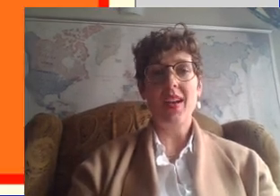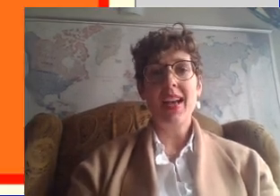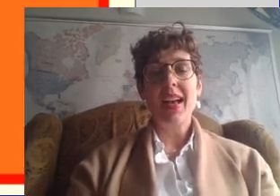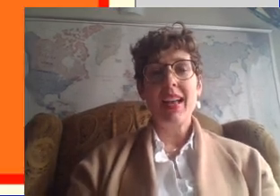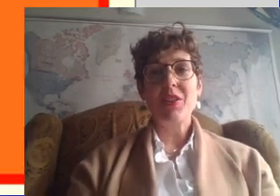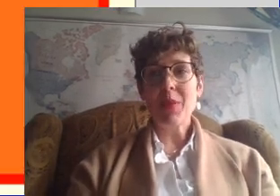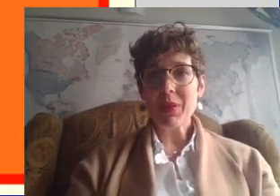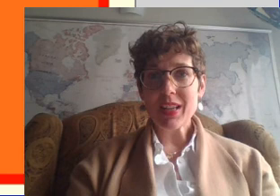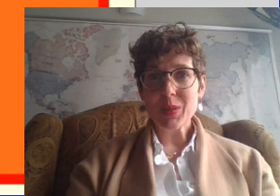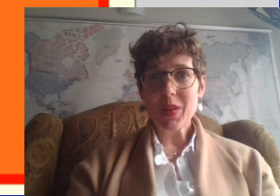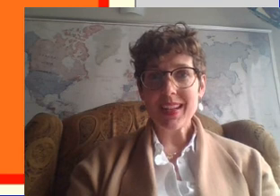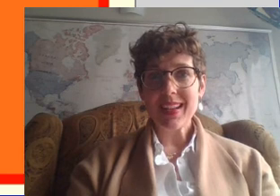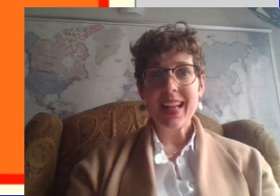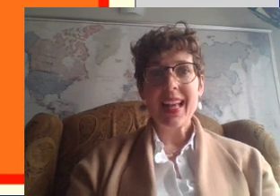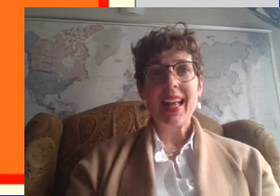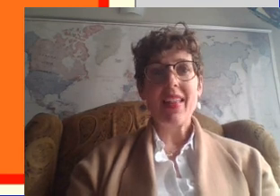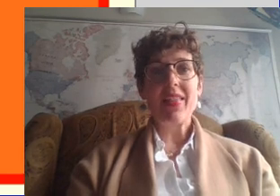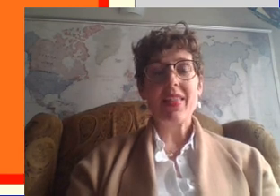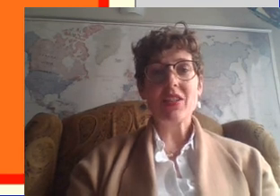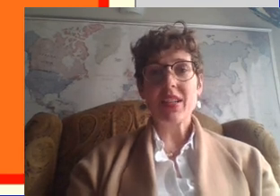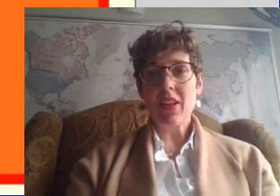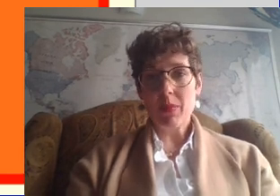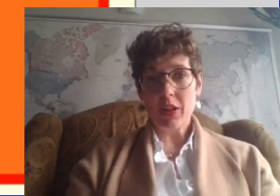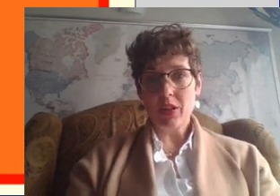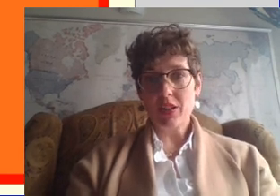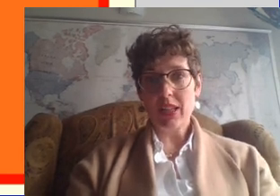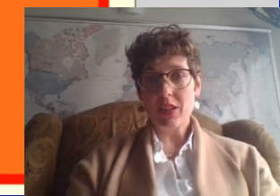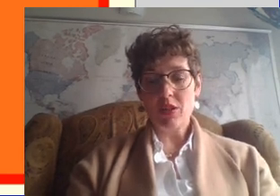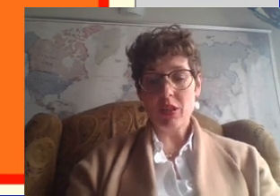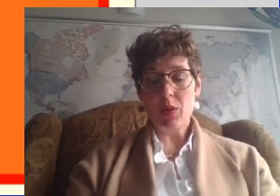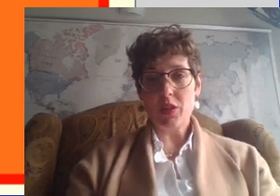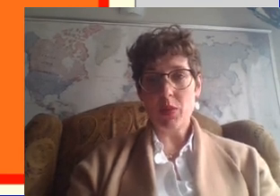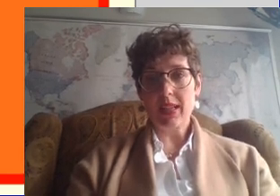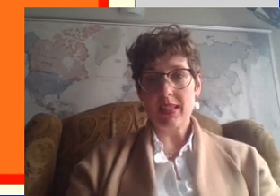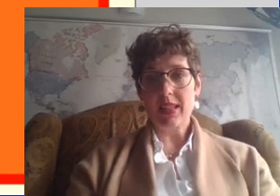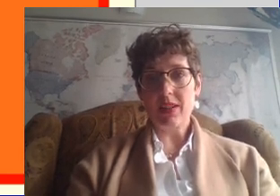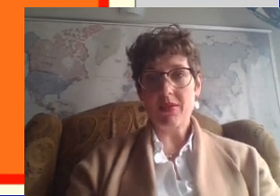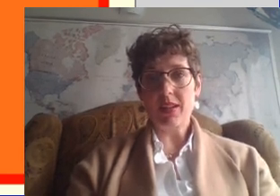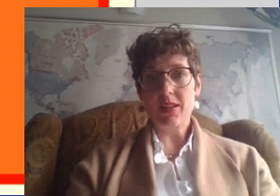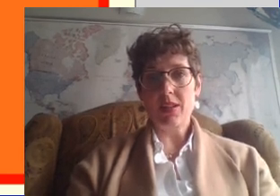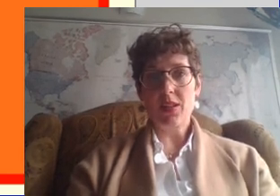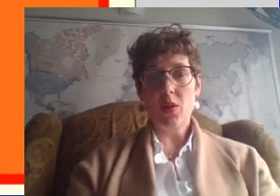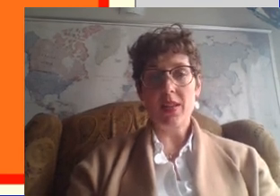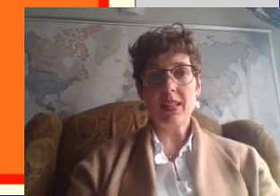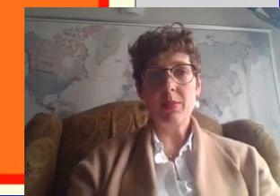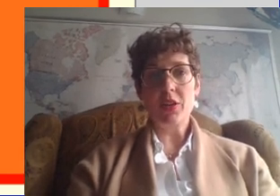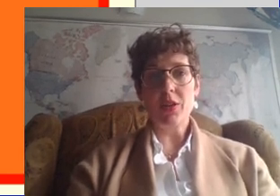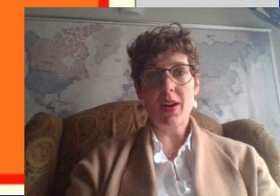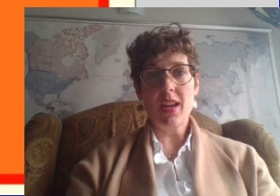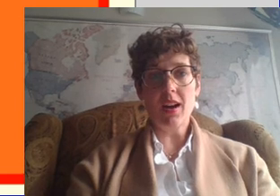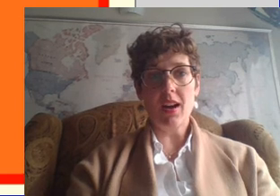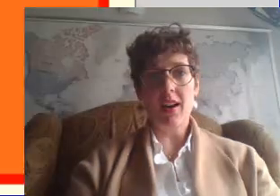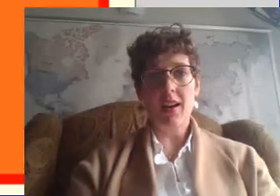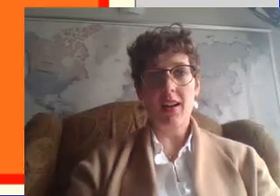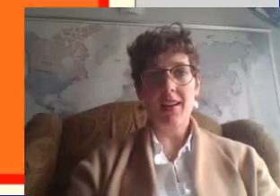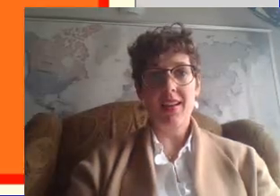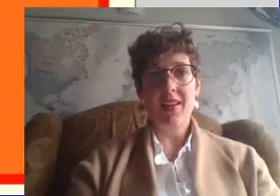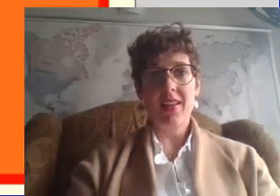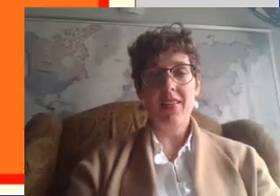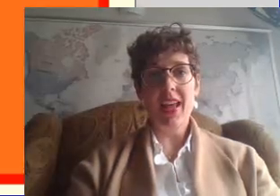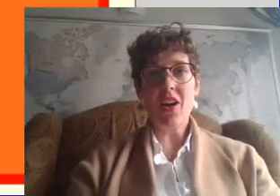Oh, do you remember this one? There's another picture. Let's turn this one over so we can see the difference. So in this picture right